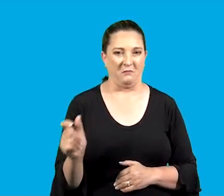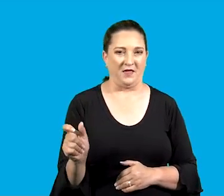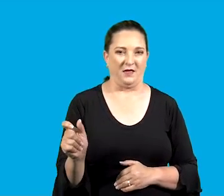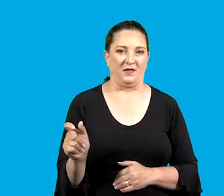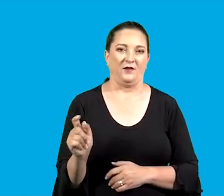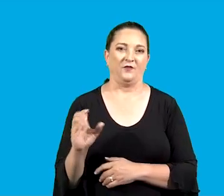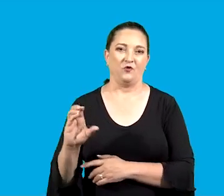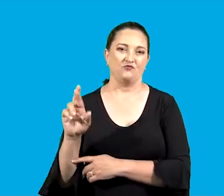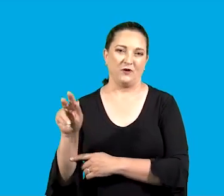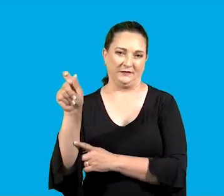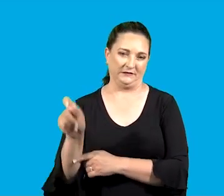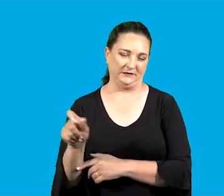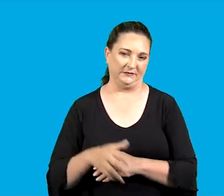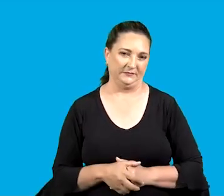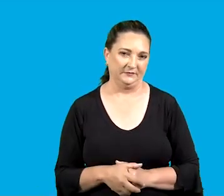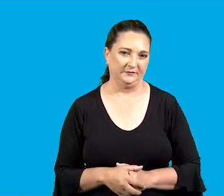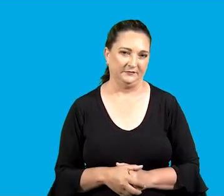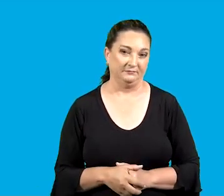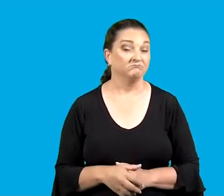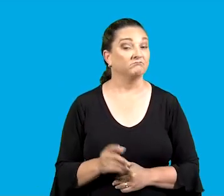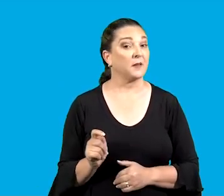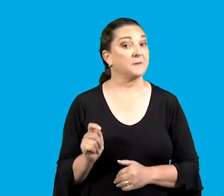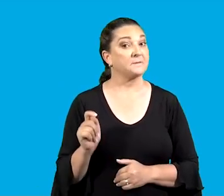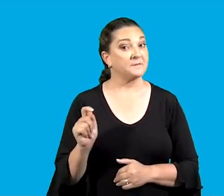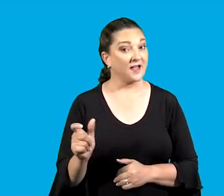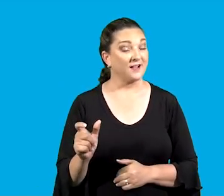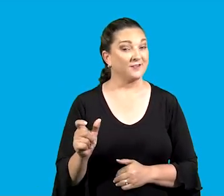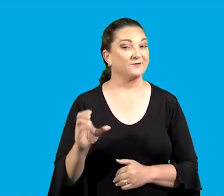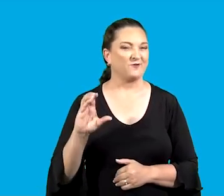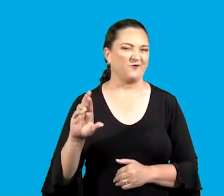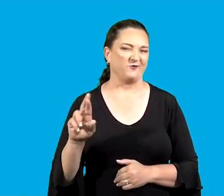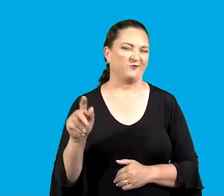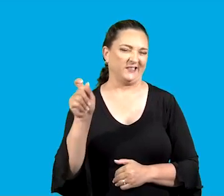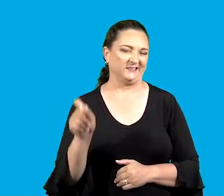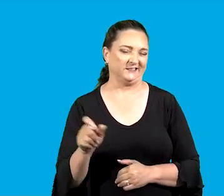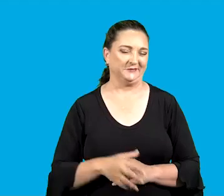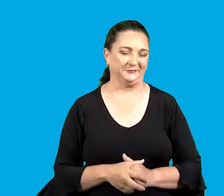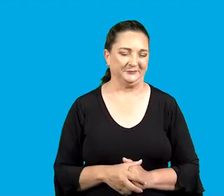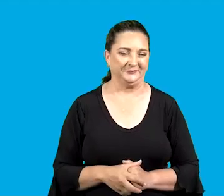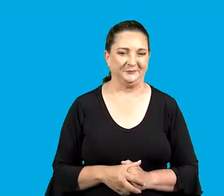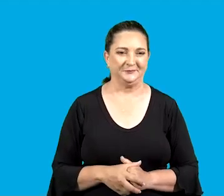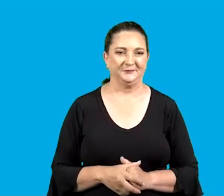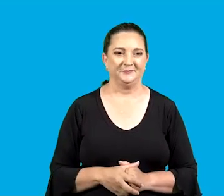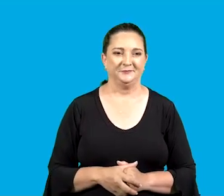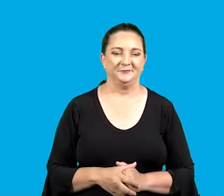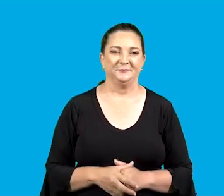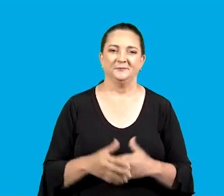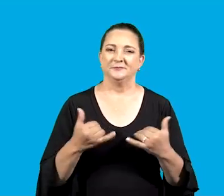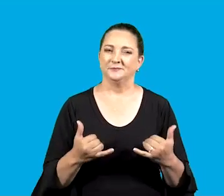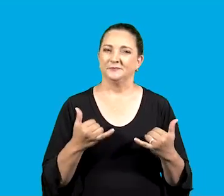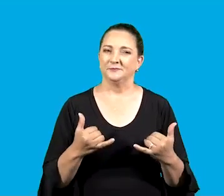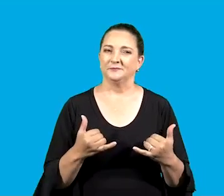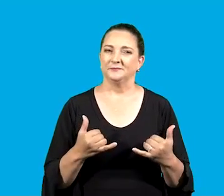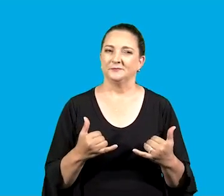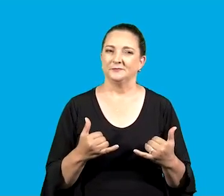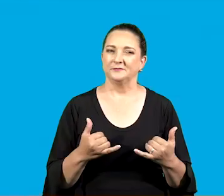728,000. 728,000. That becomes my payments to creditors. Okay. Let